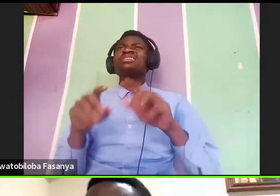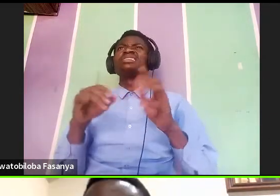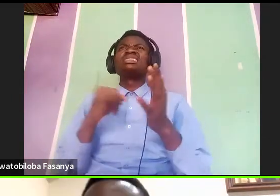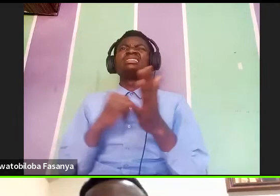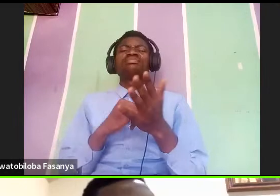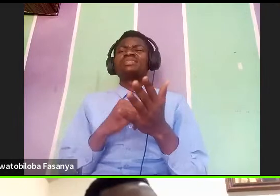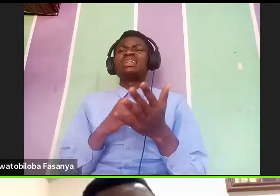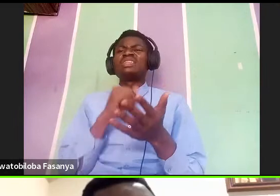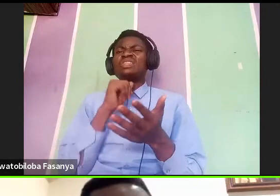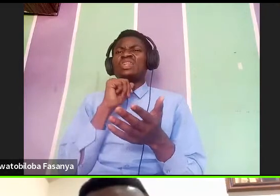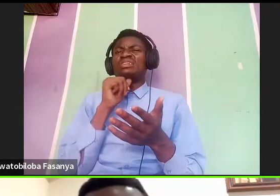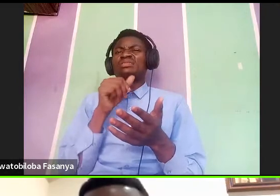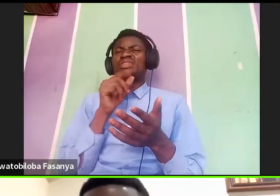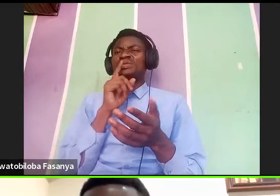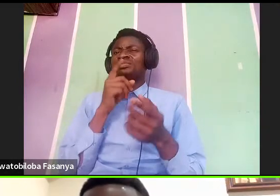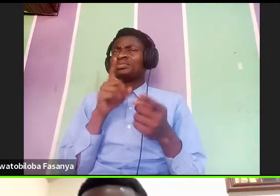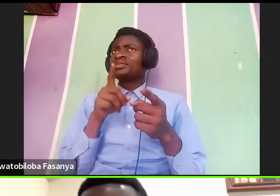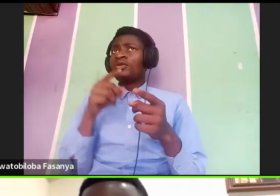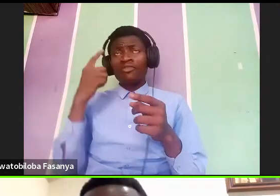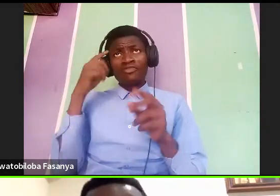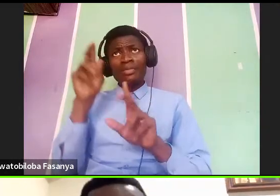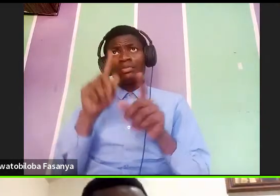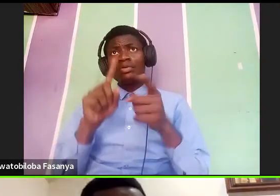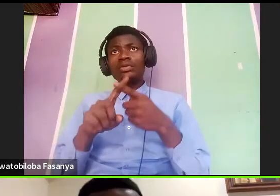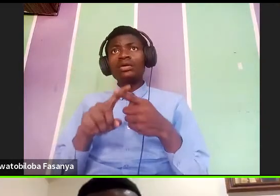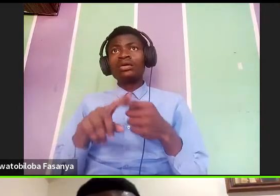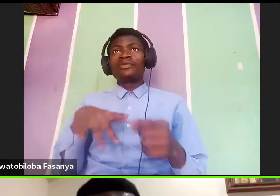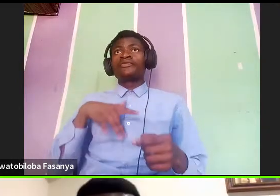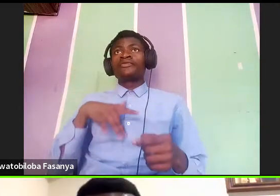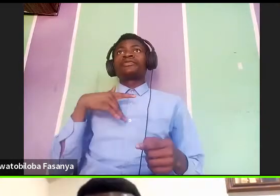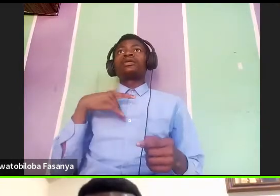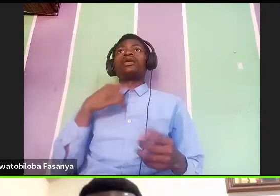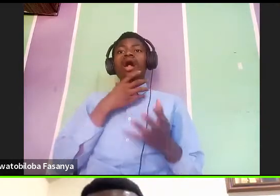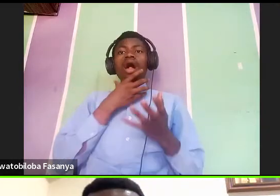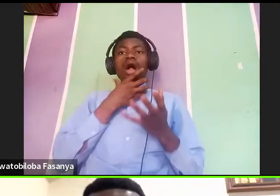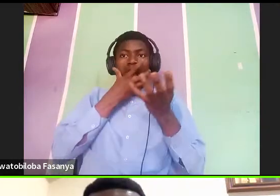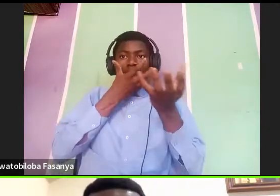that constipated to the point where you're vomiting.